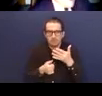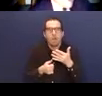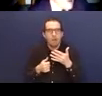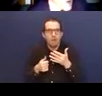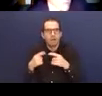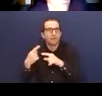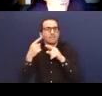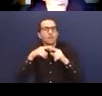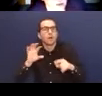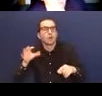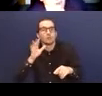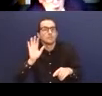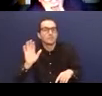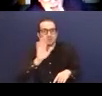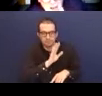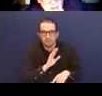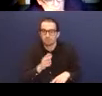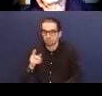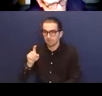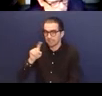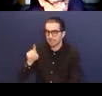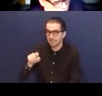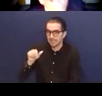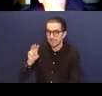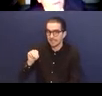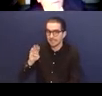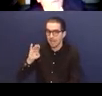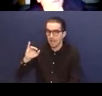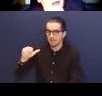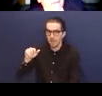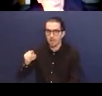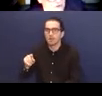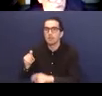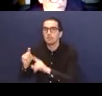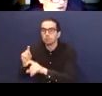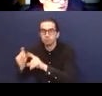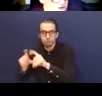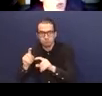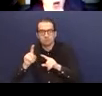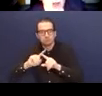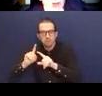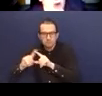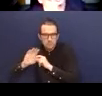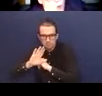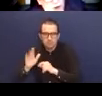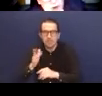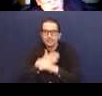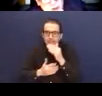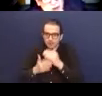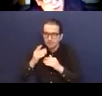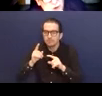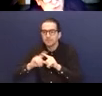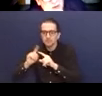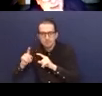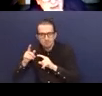estimates and prevalence. So beware of people saying prevalence rates. Ask, what tool did